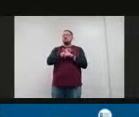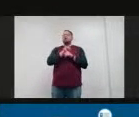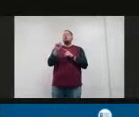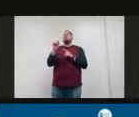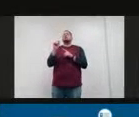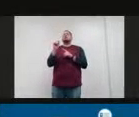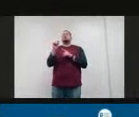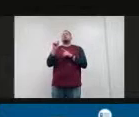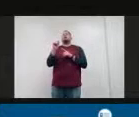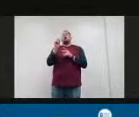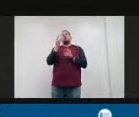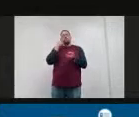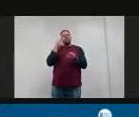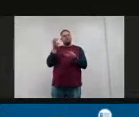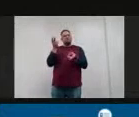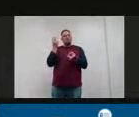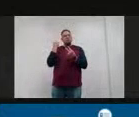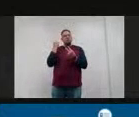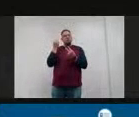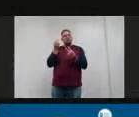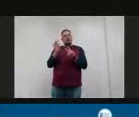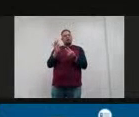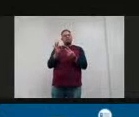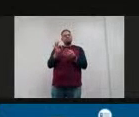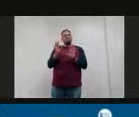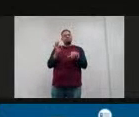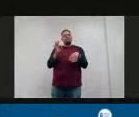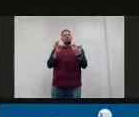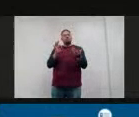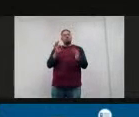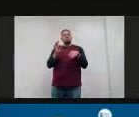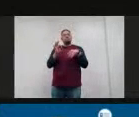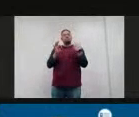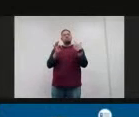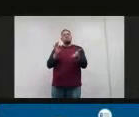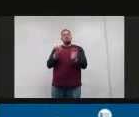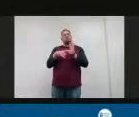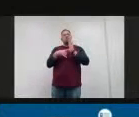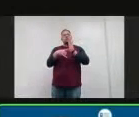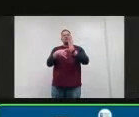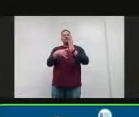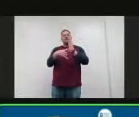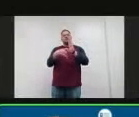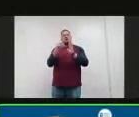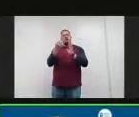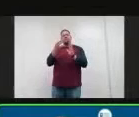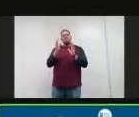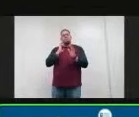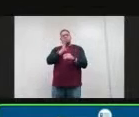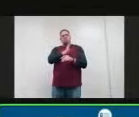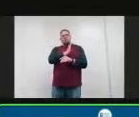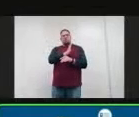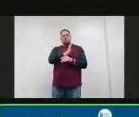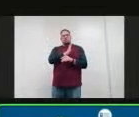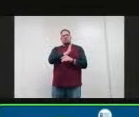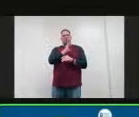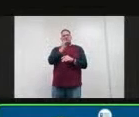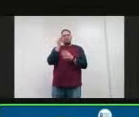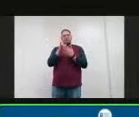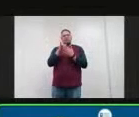and in reflection of the representation of the board. Got it. That makes sense for